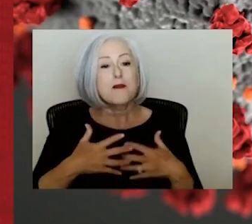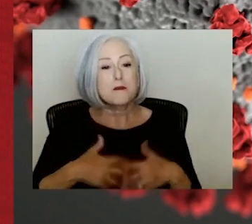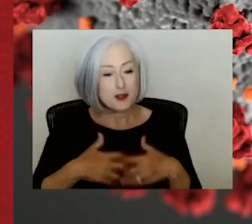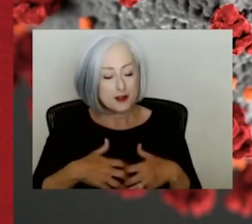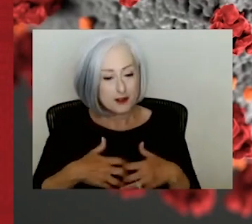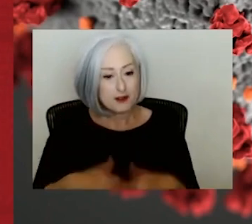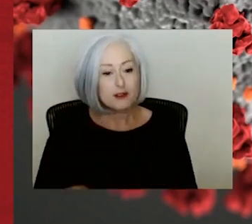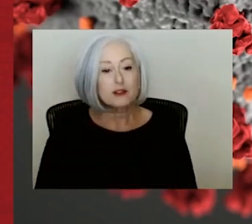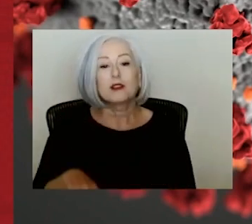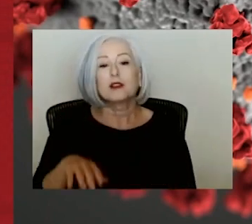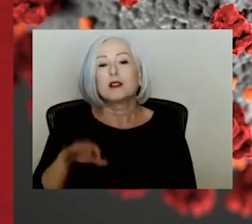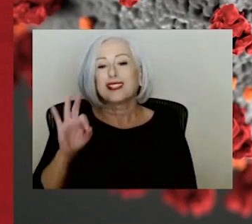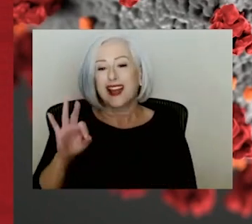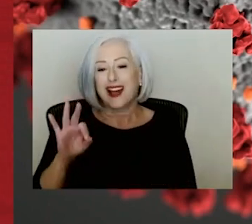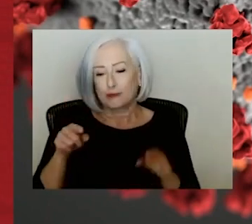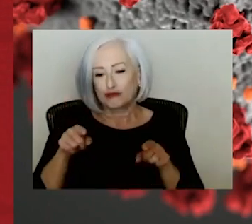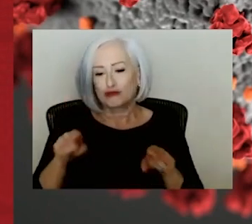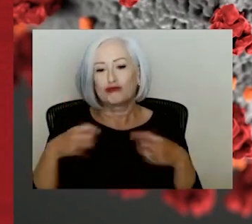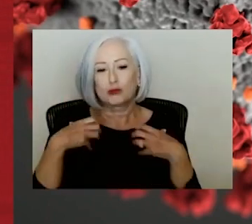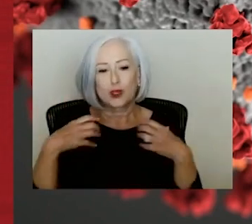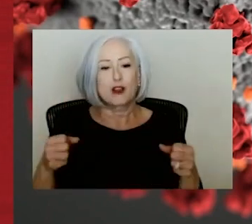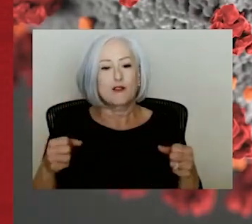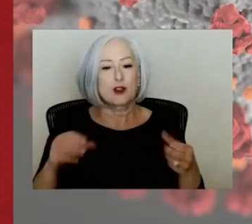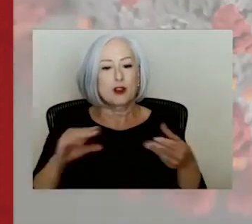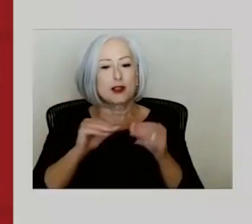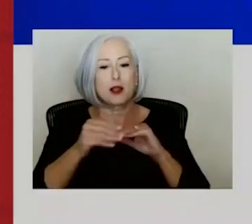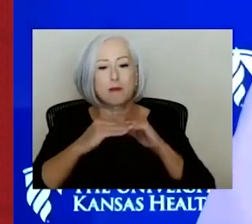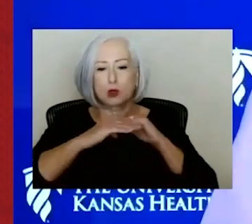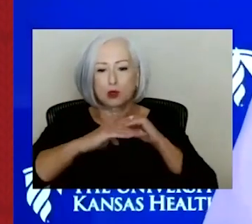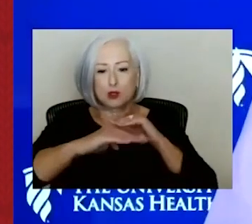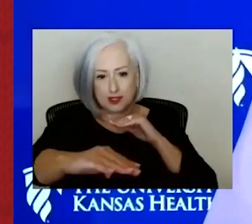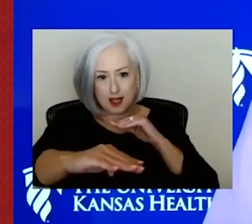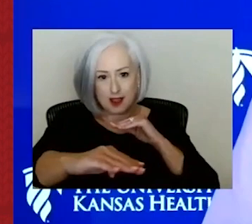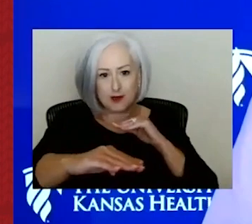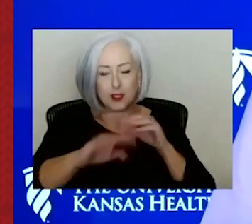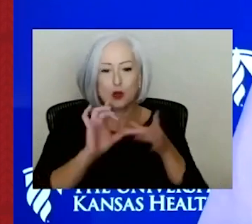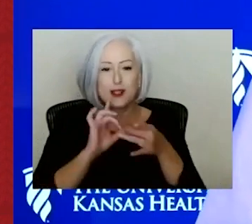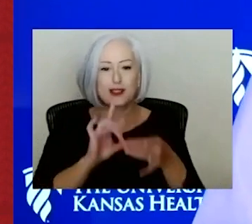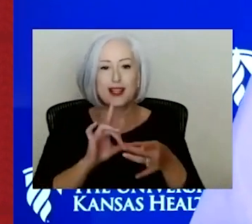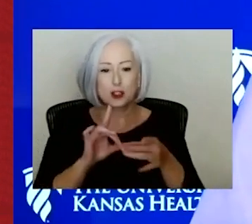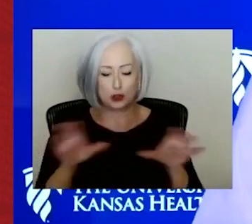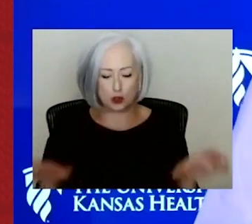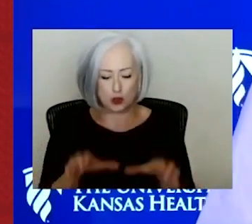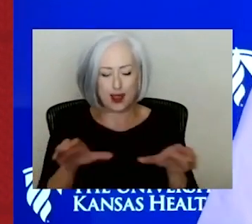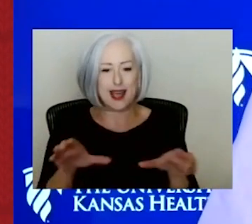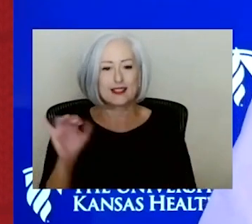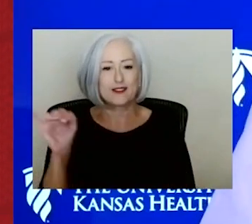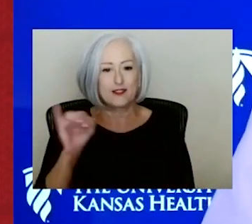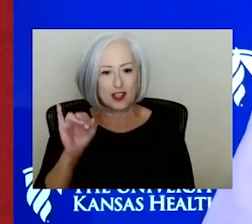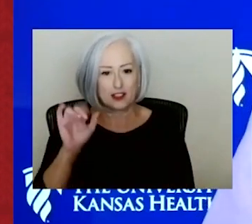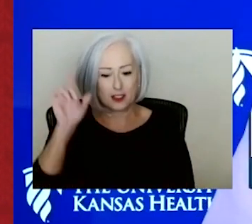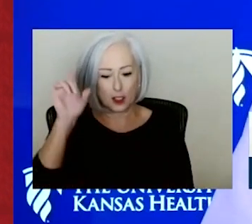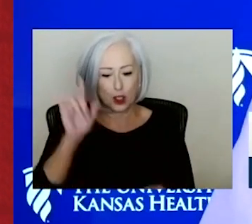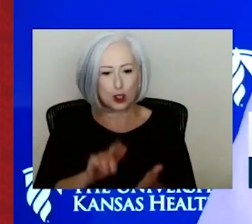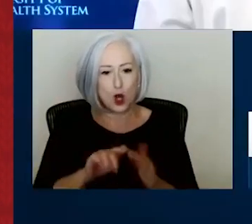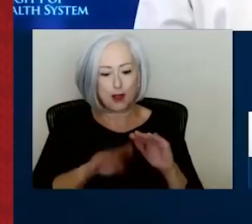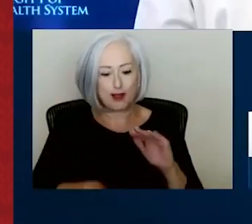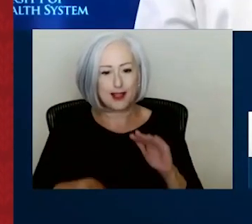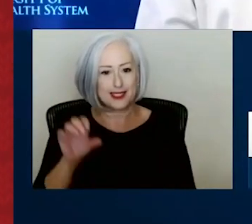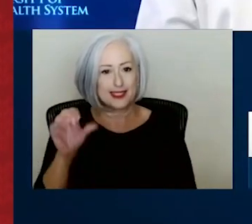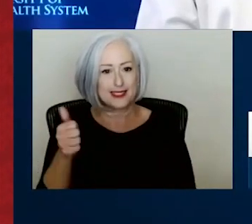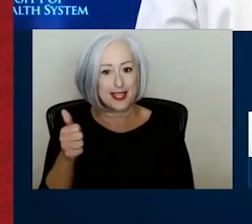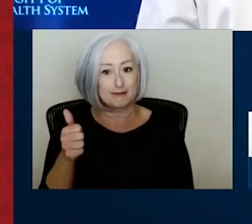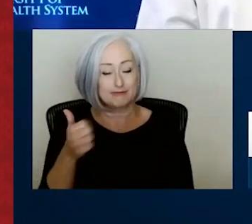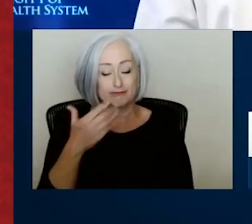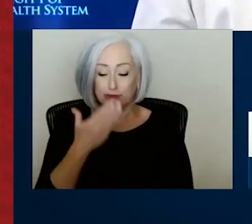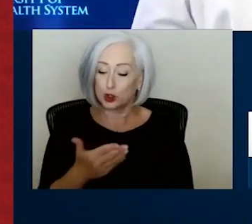numbers are holding steady as far as active infections staying in that low single digits. That's overall a good thing. It is a